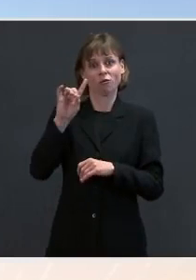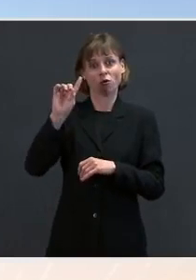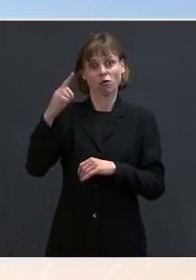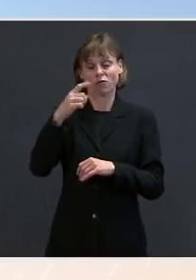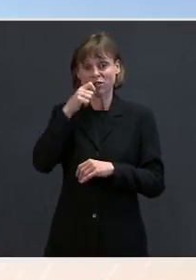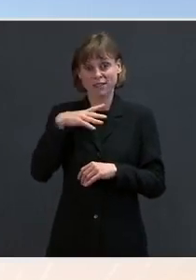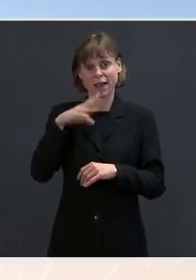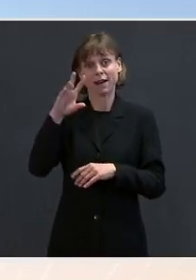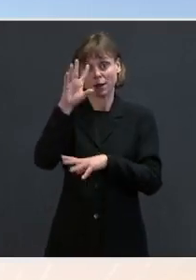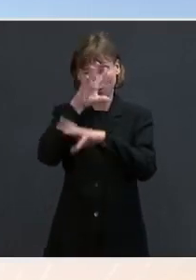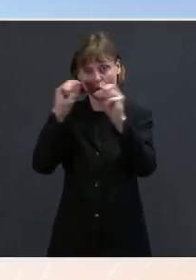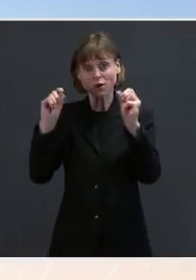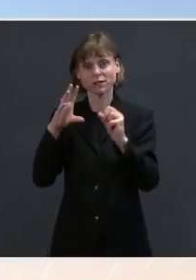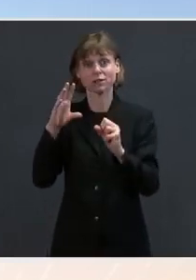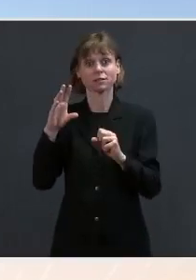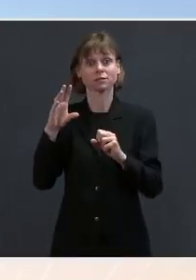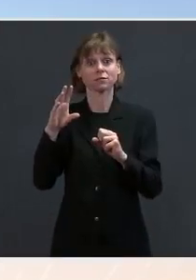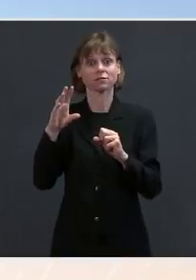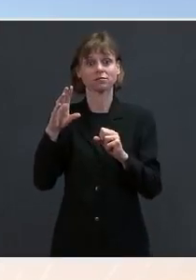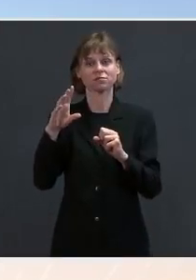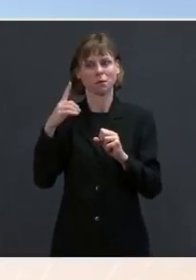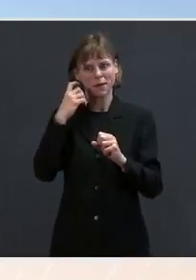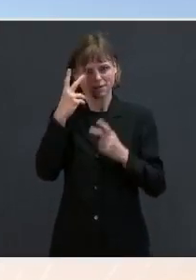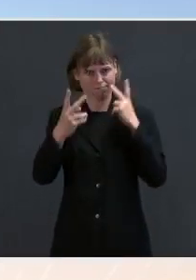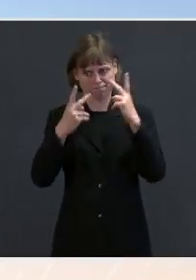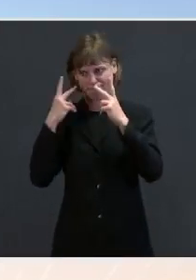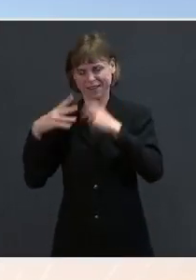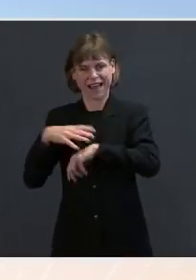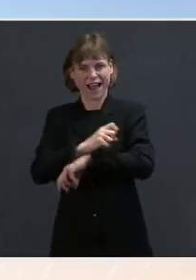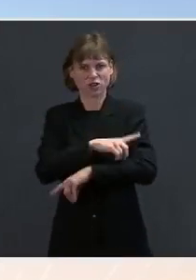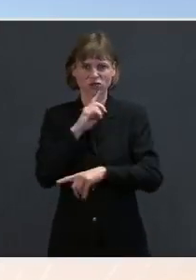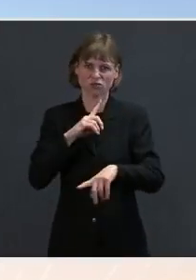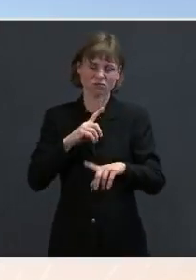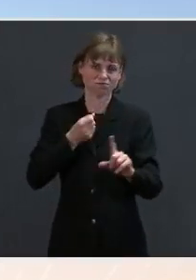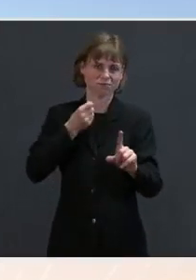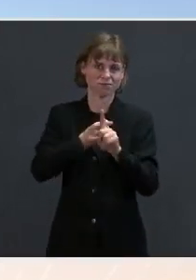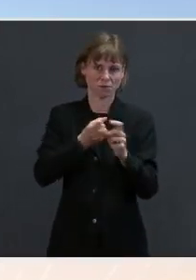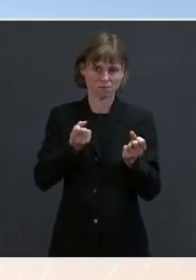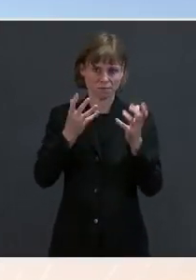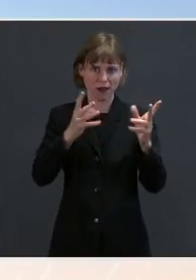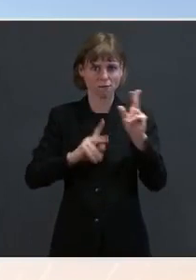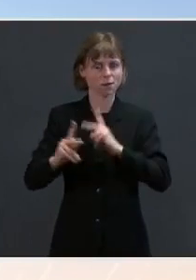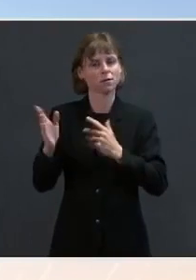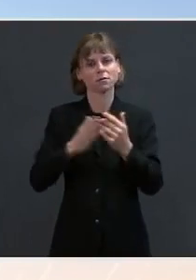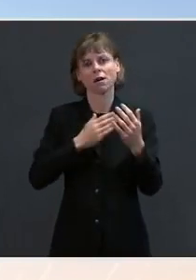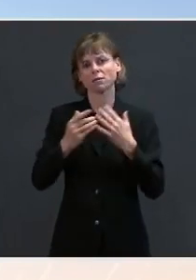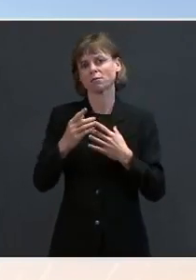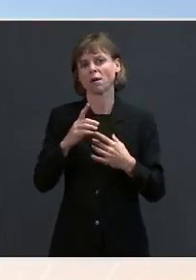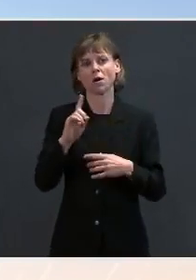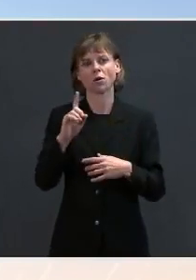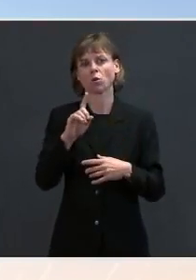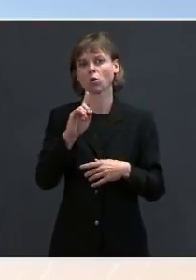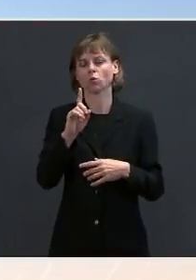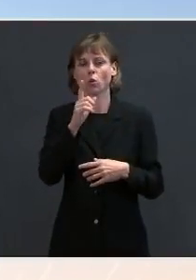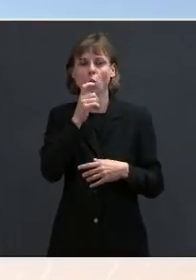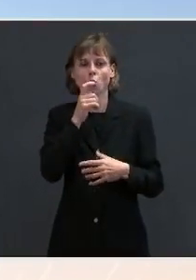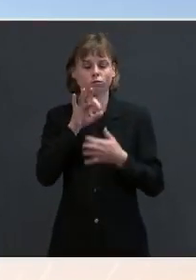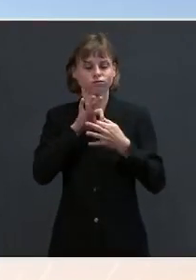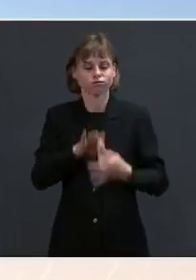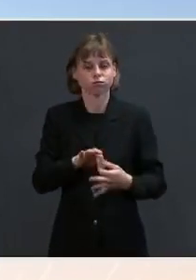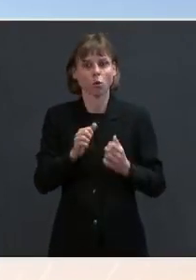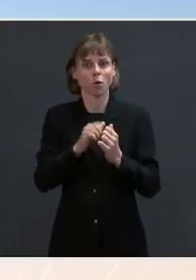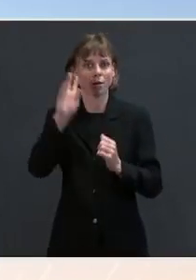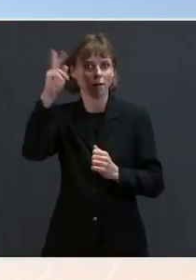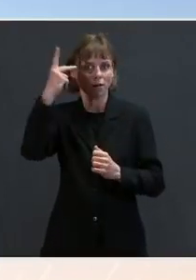is, of course, a disease that affects many Americans, no matter their political affiliation. This has been a priority of the